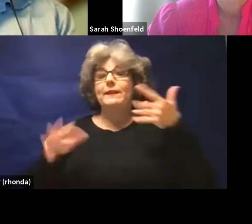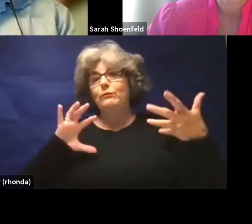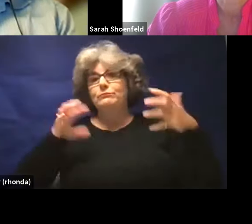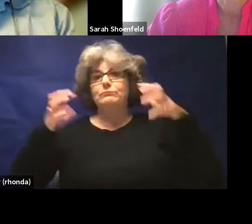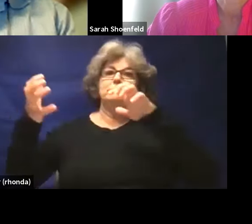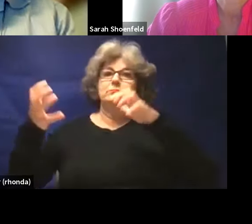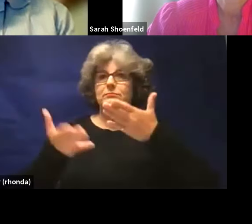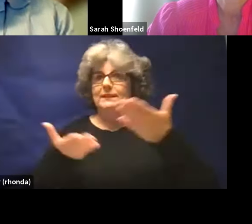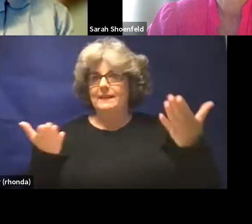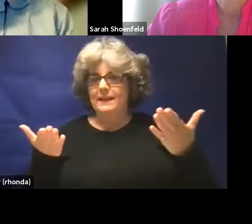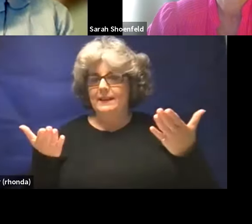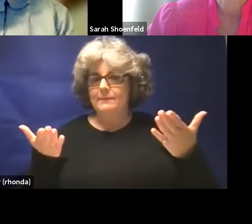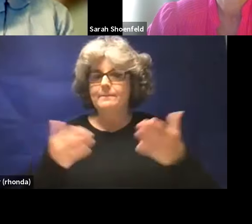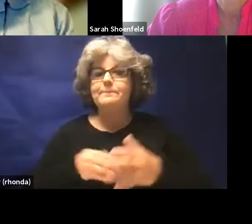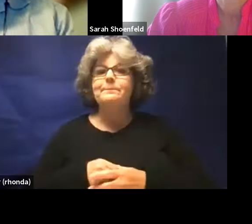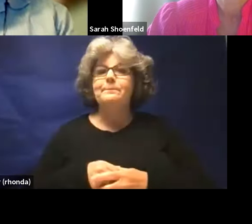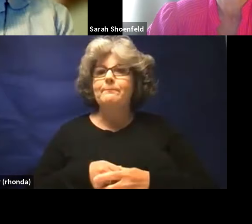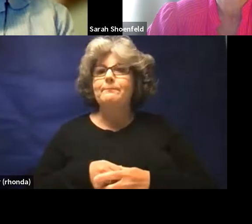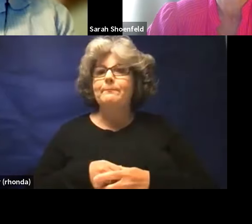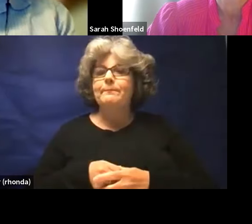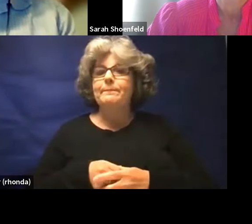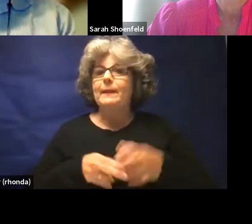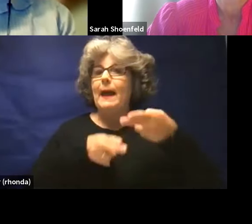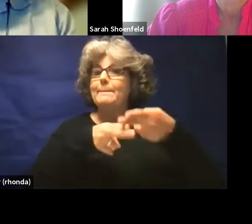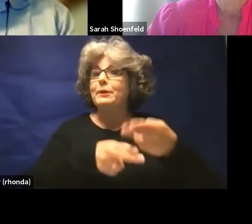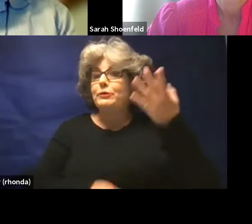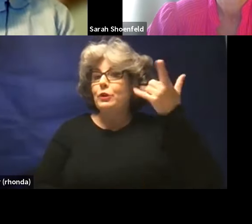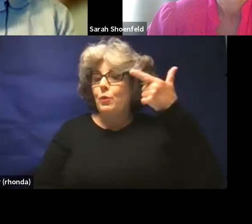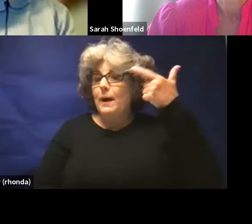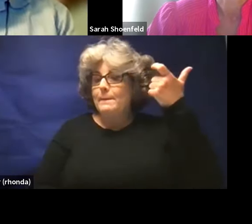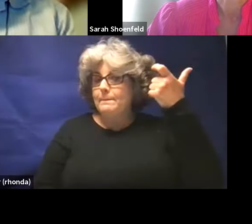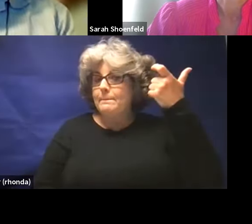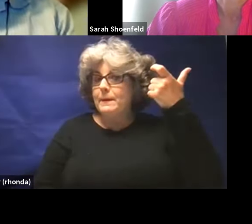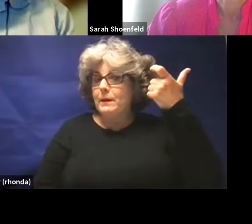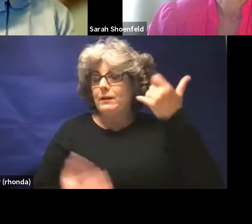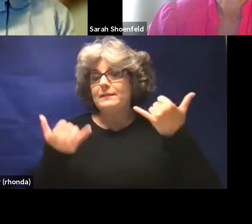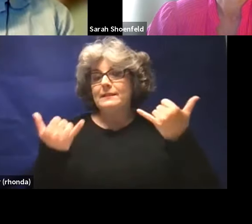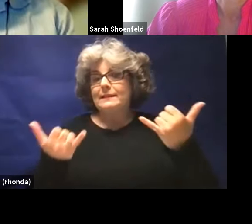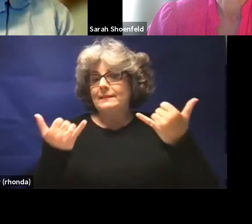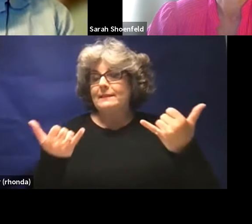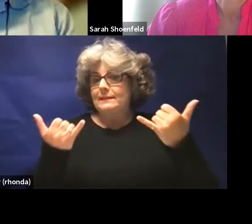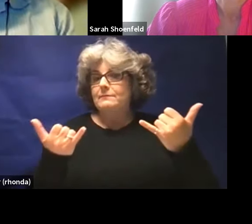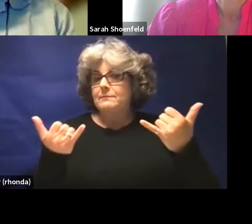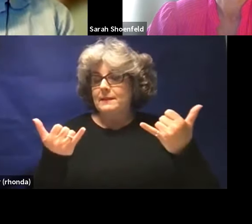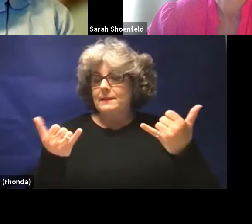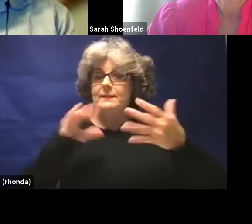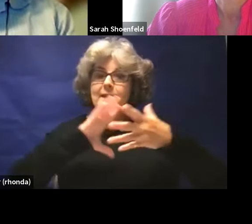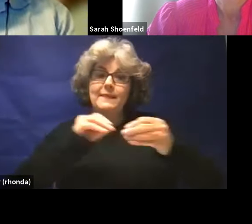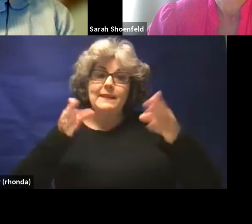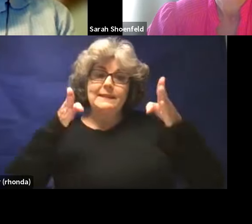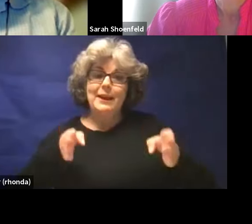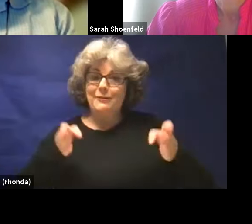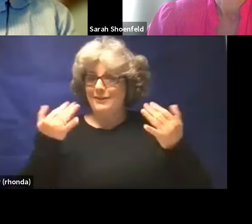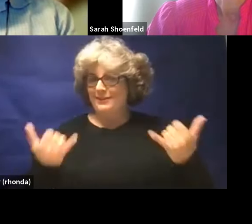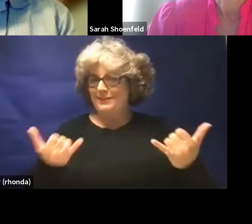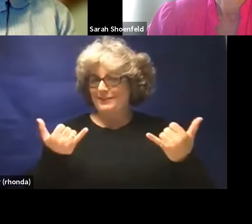boat. And I'm mentioning this because this is something that the narrator who is with us